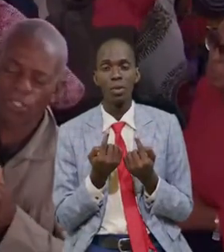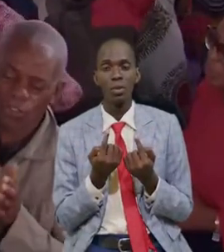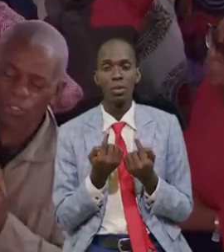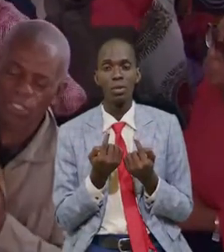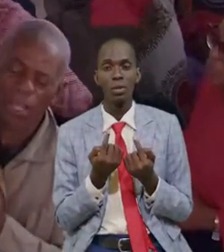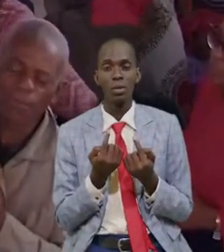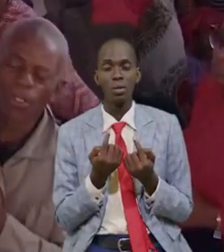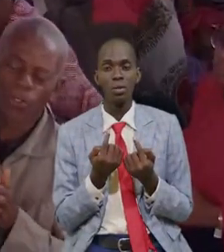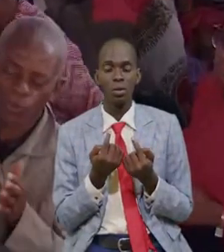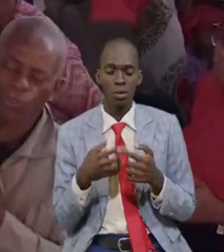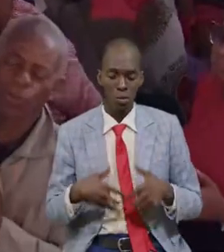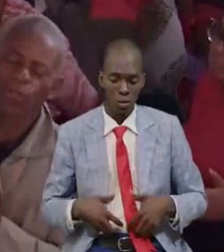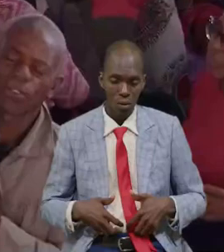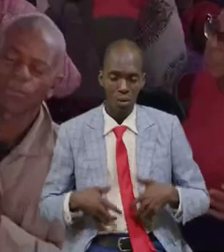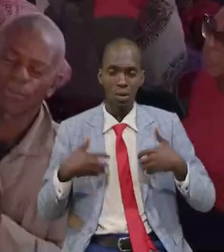anger,